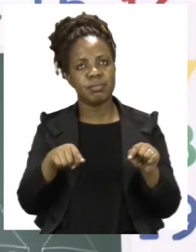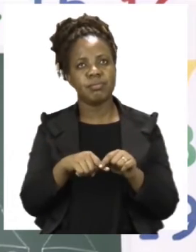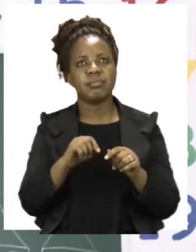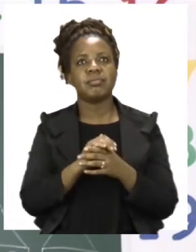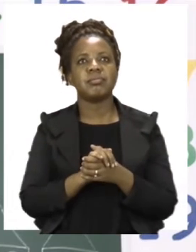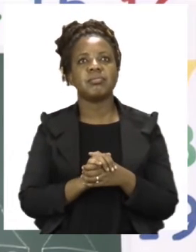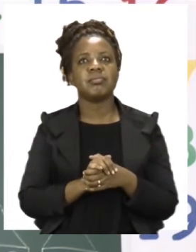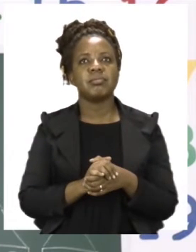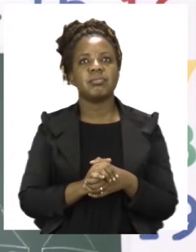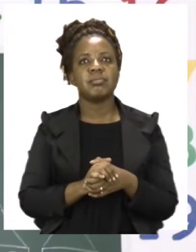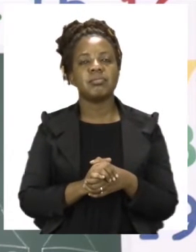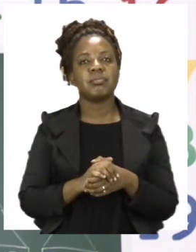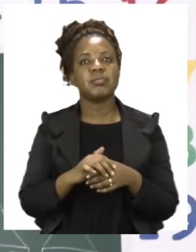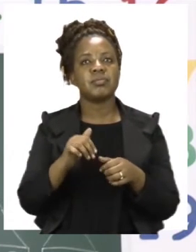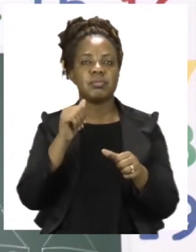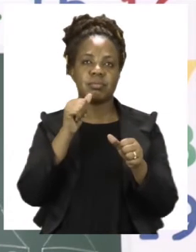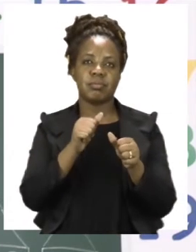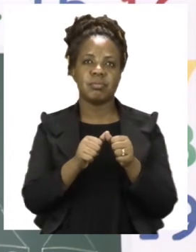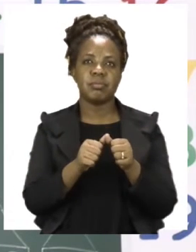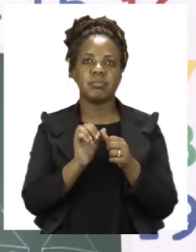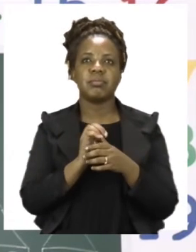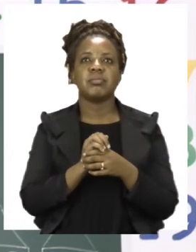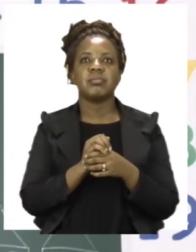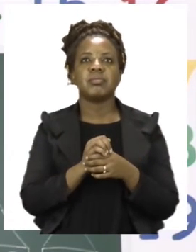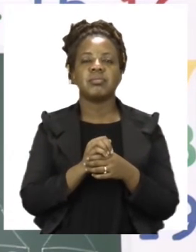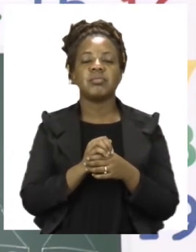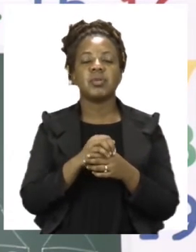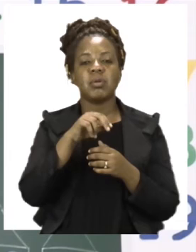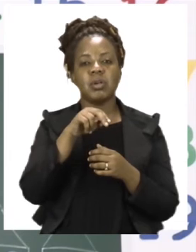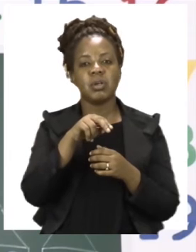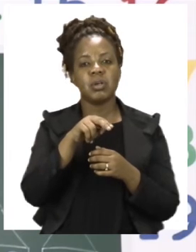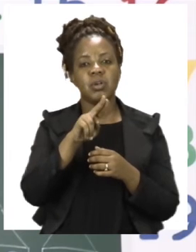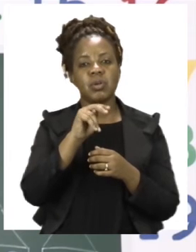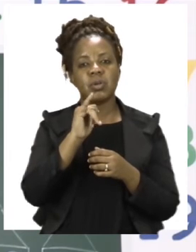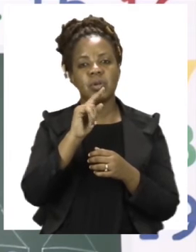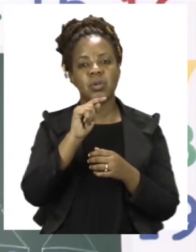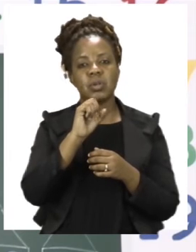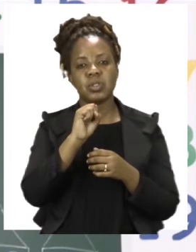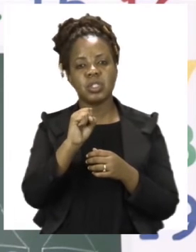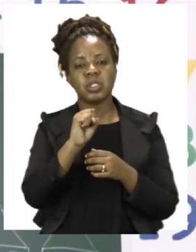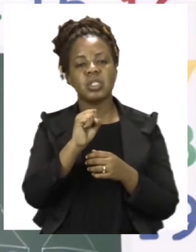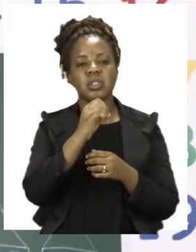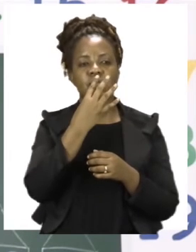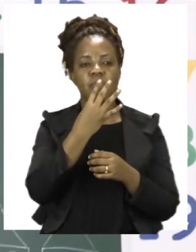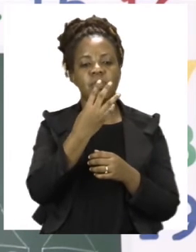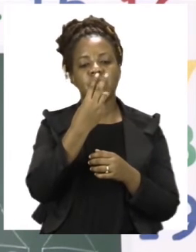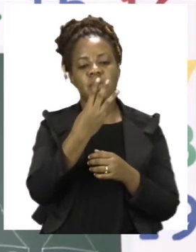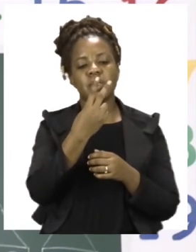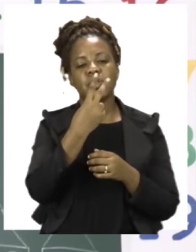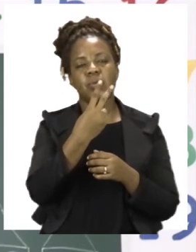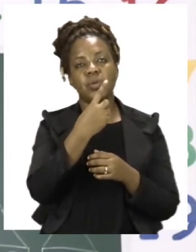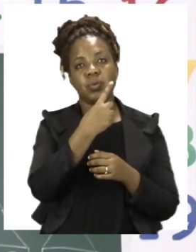if the unit is less or 4, 3, 2, or